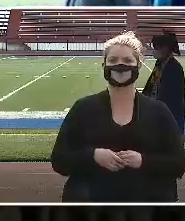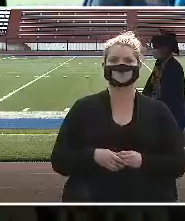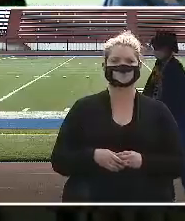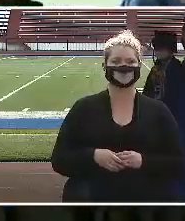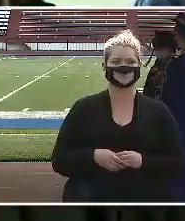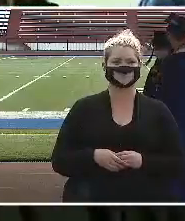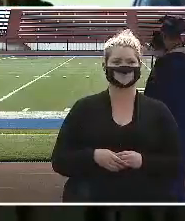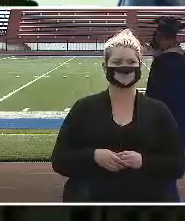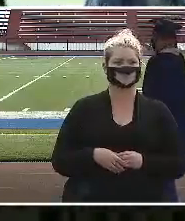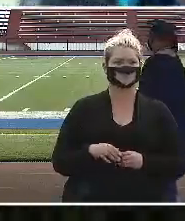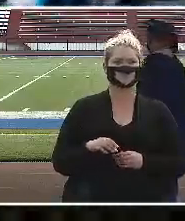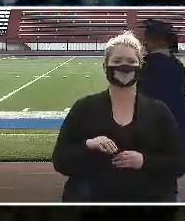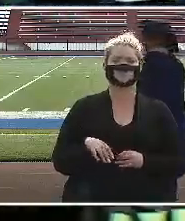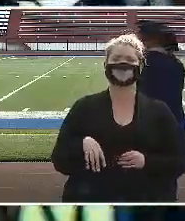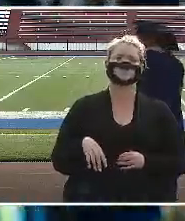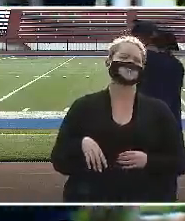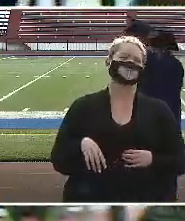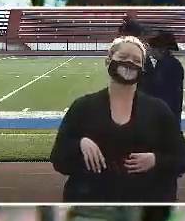McKinley Wood.